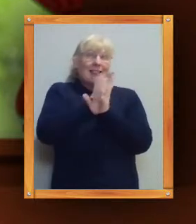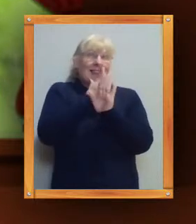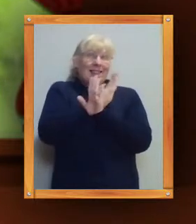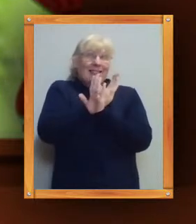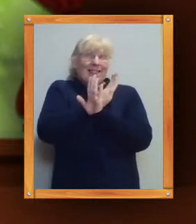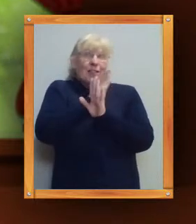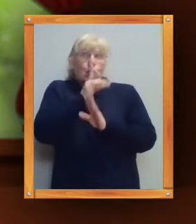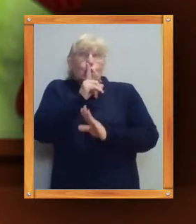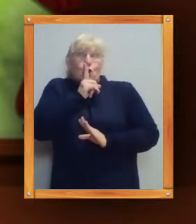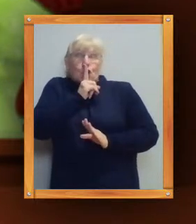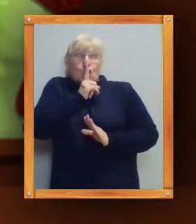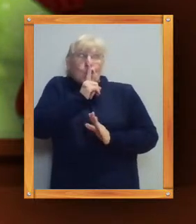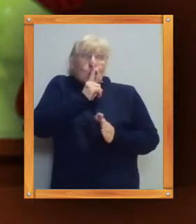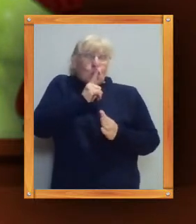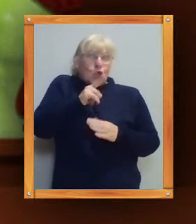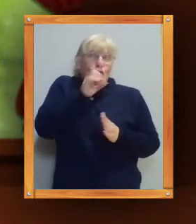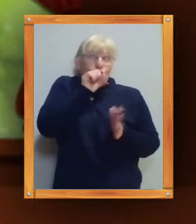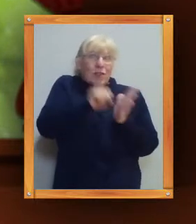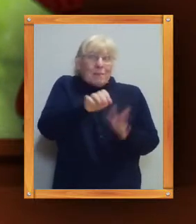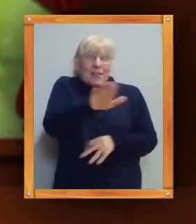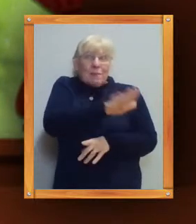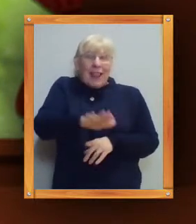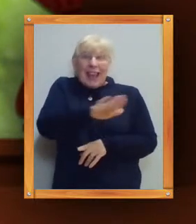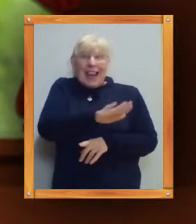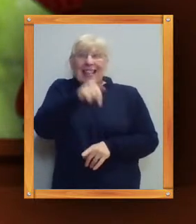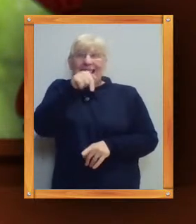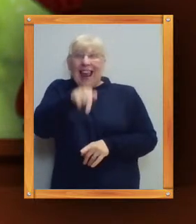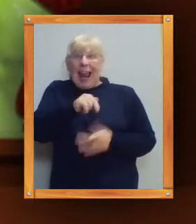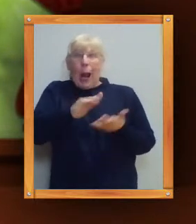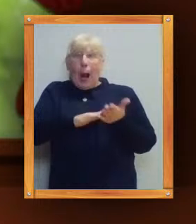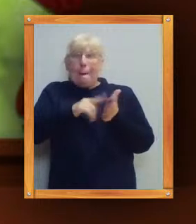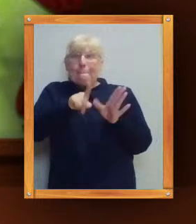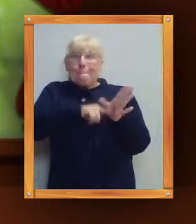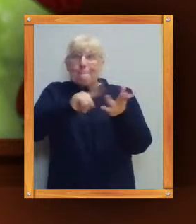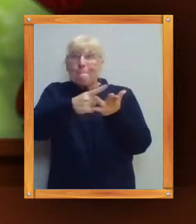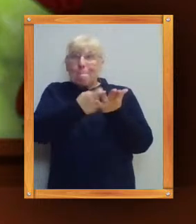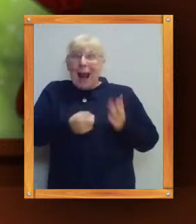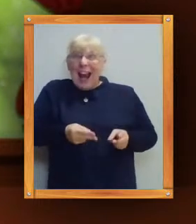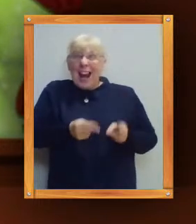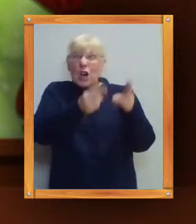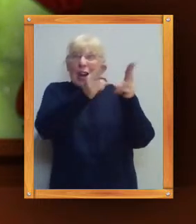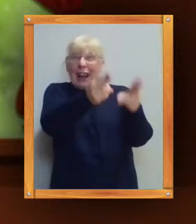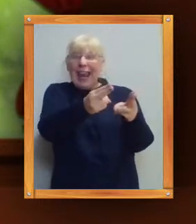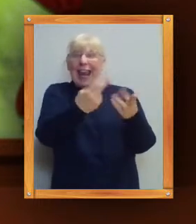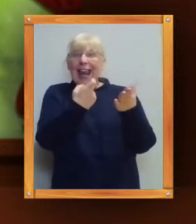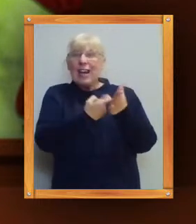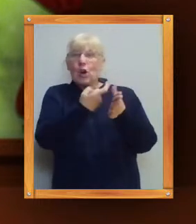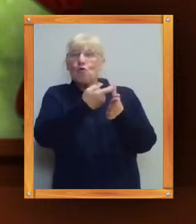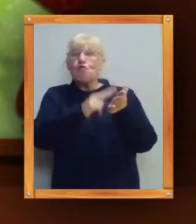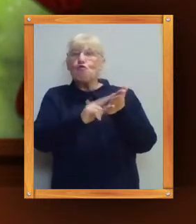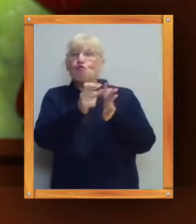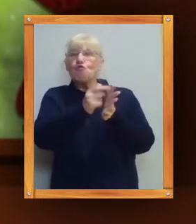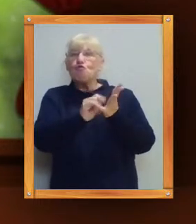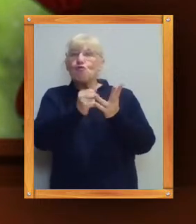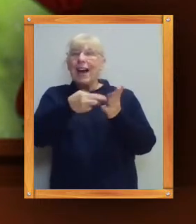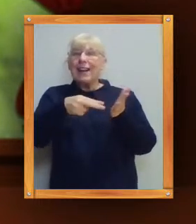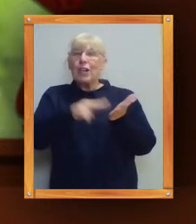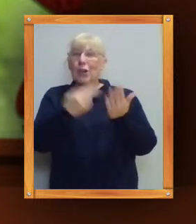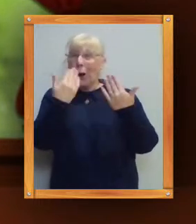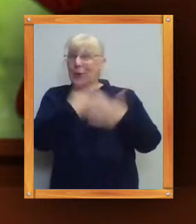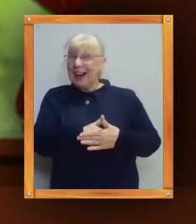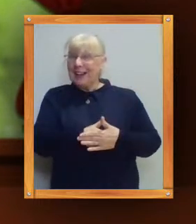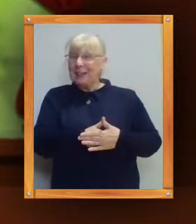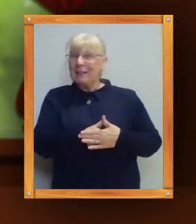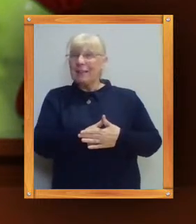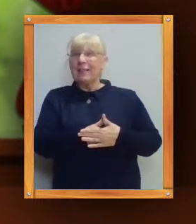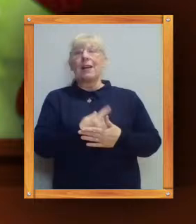in Randalstown tonight. I am your host, Stuart Robinson. It is lovely to have you along. Thank you so much for spending your Friday night